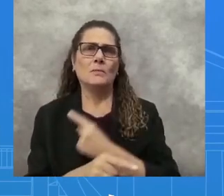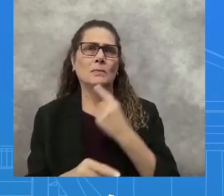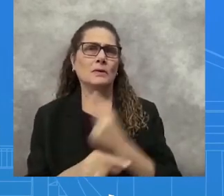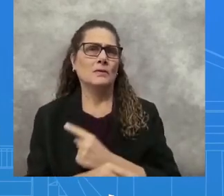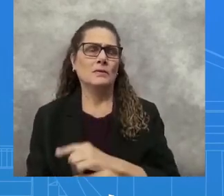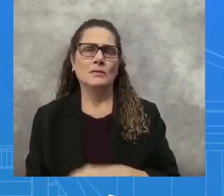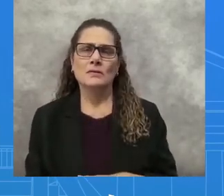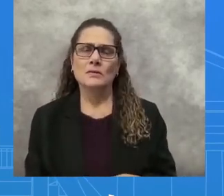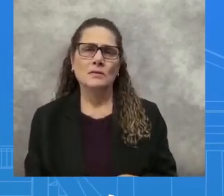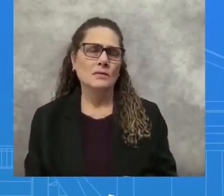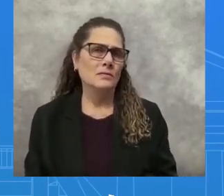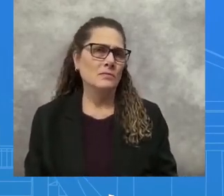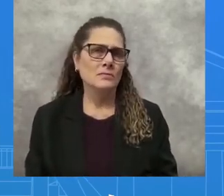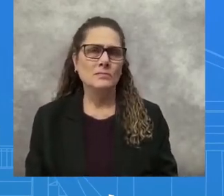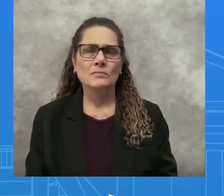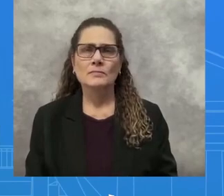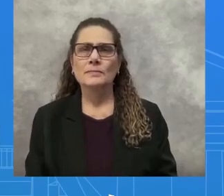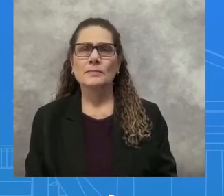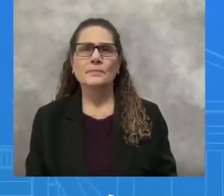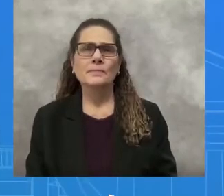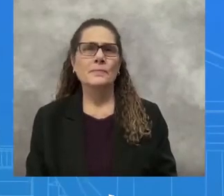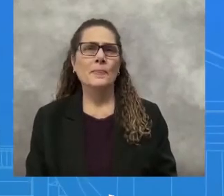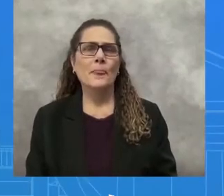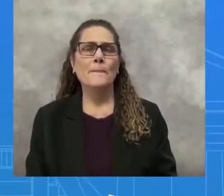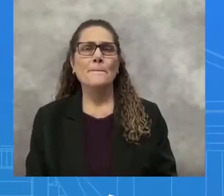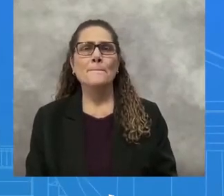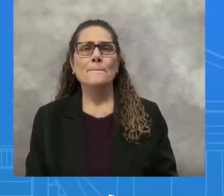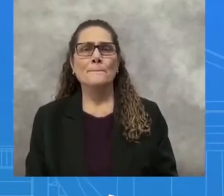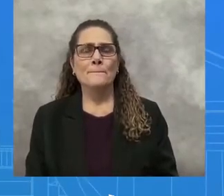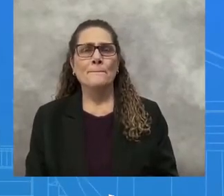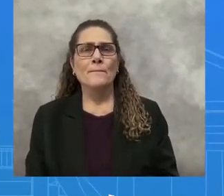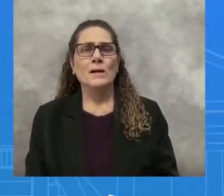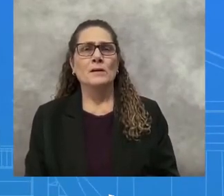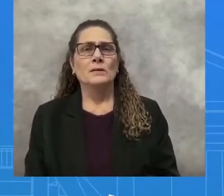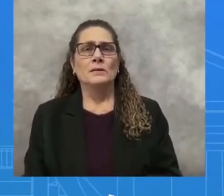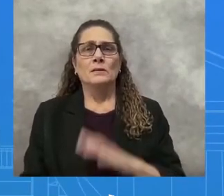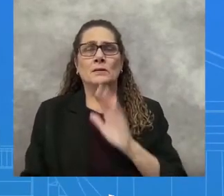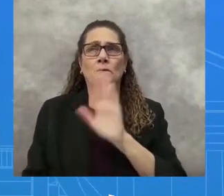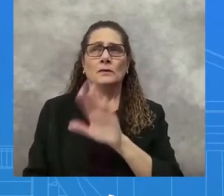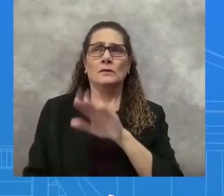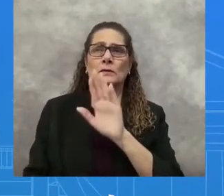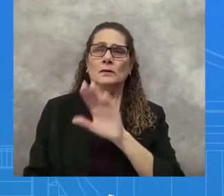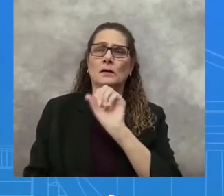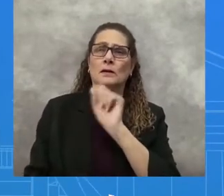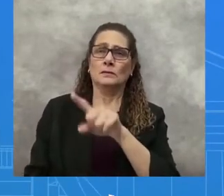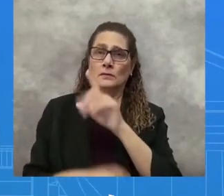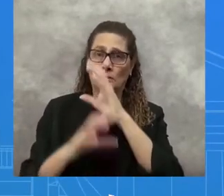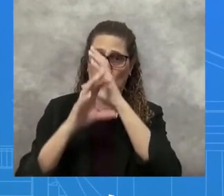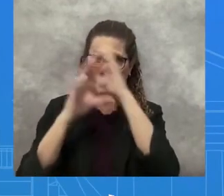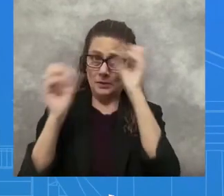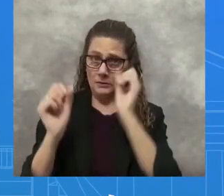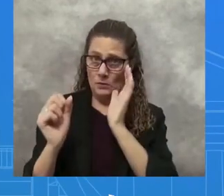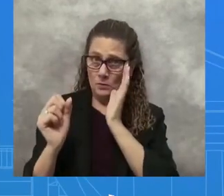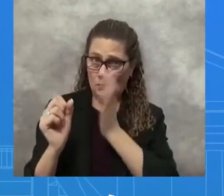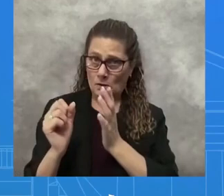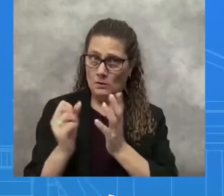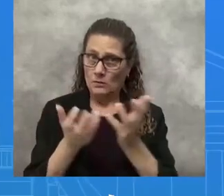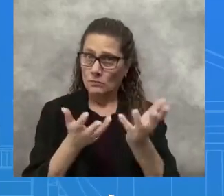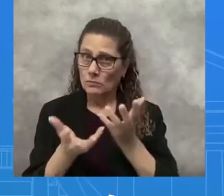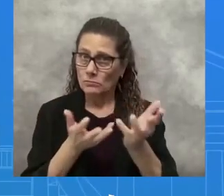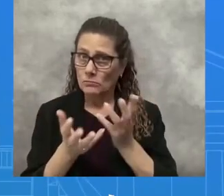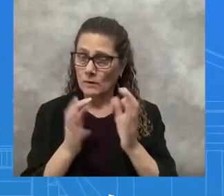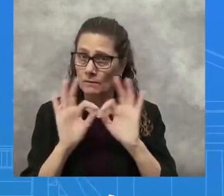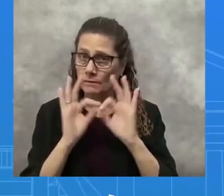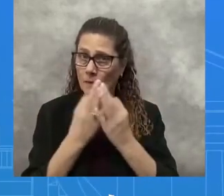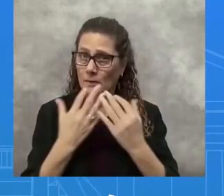On that issue, is the president planning to speak to the victims or the families of the survivors? And then I have another question. No, totally understand.